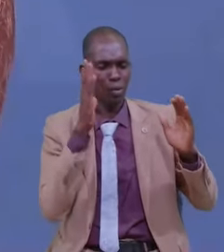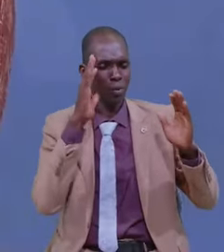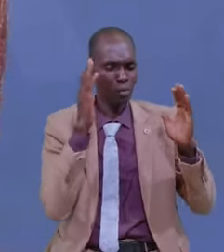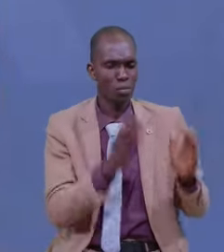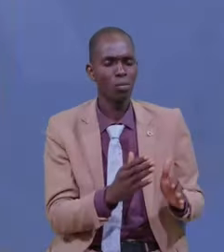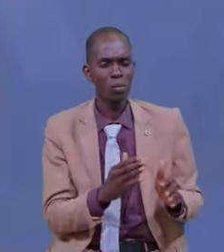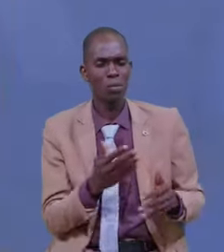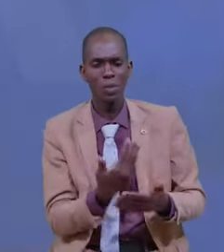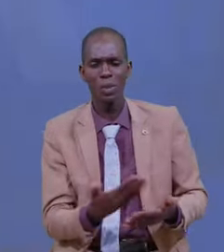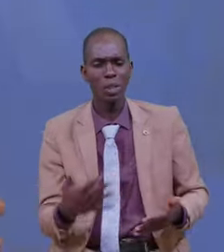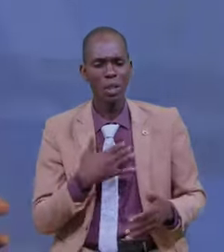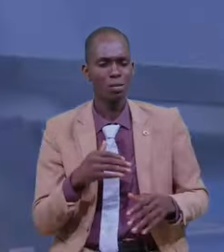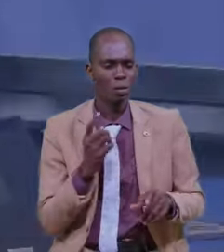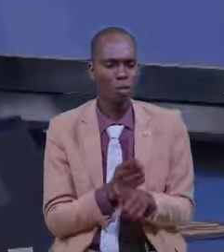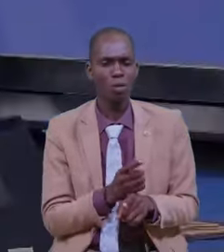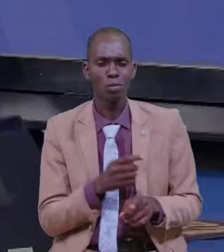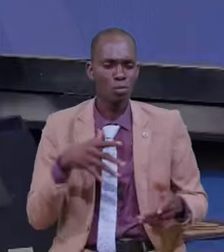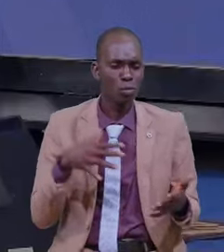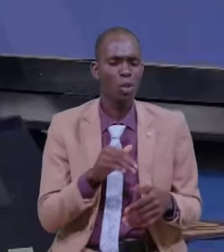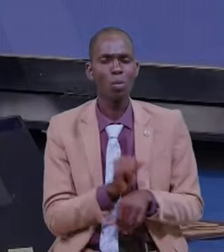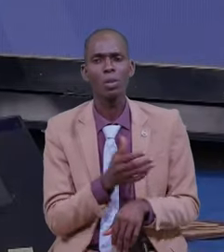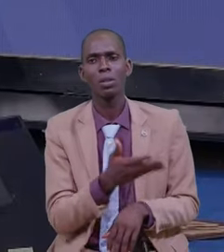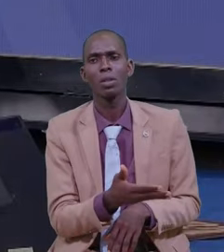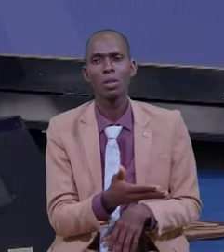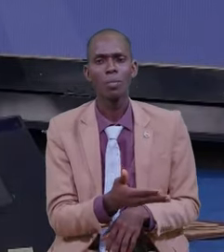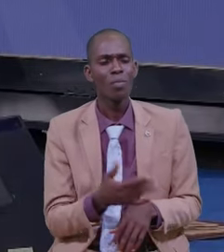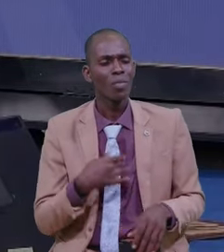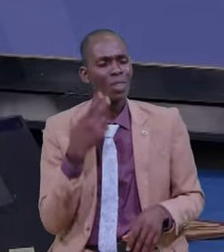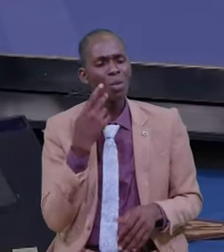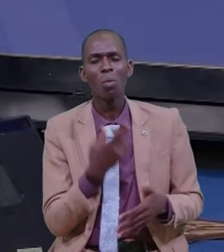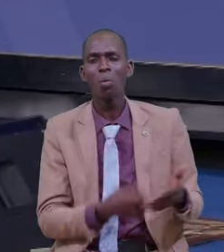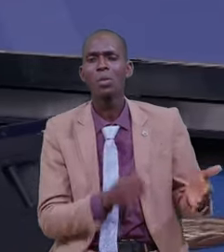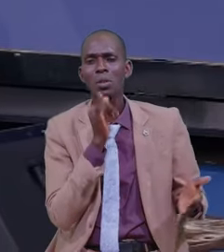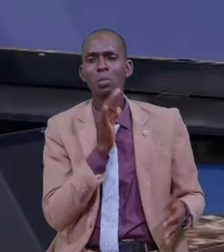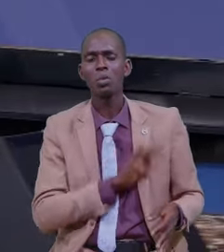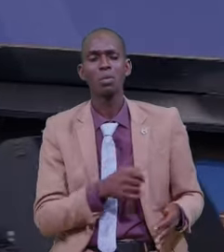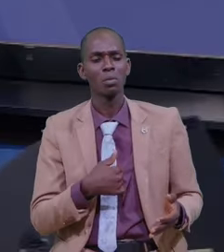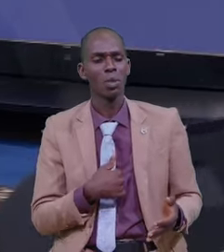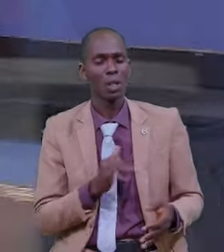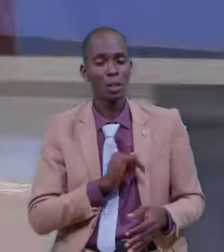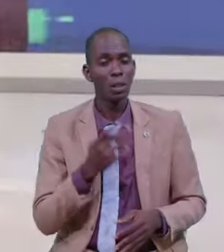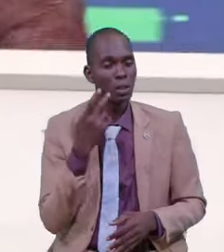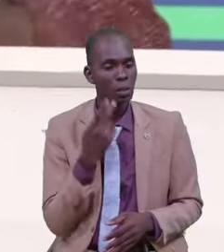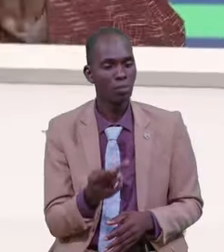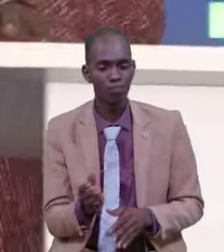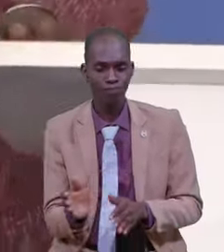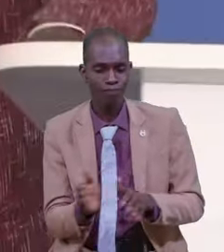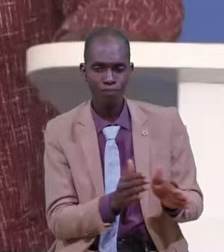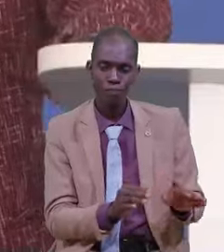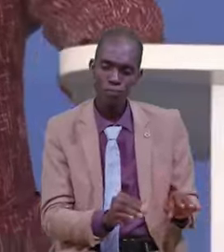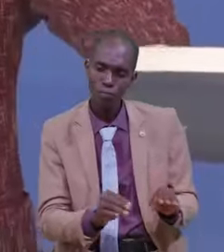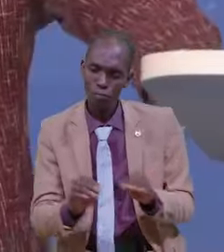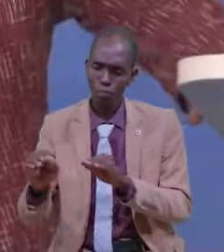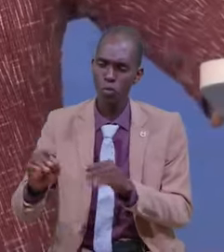studying and working. I must see what's it generating. And then I see this is number four. What